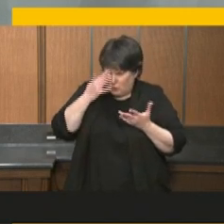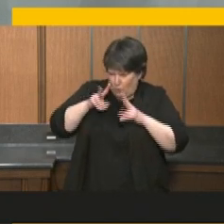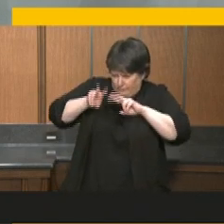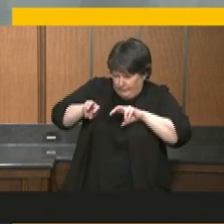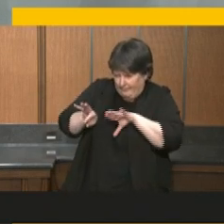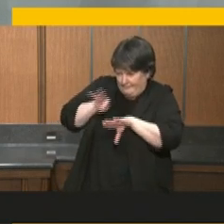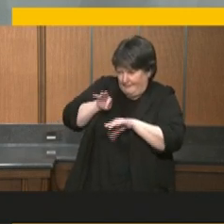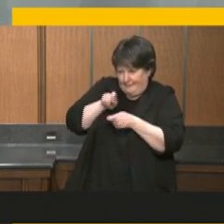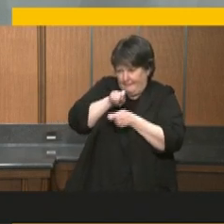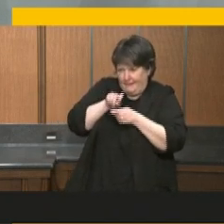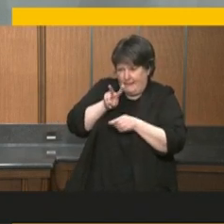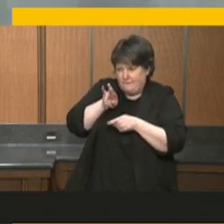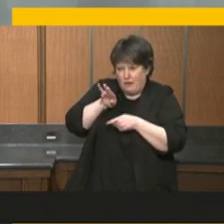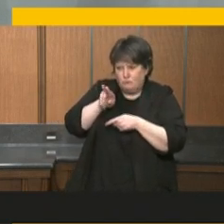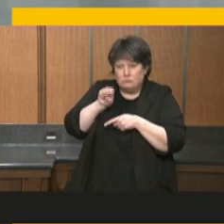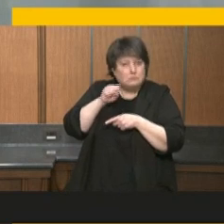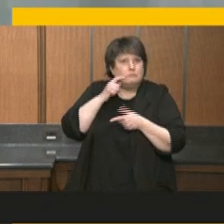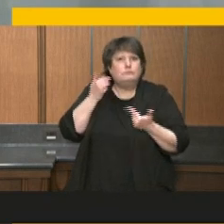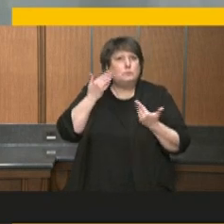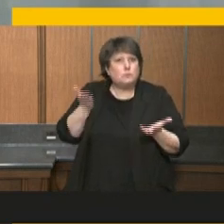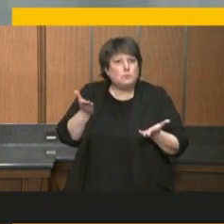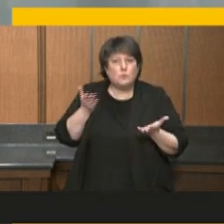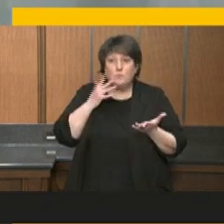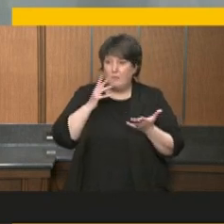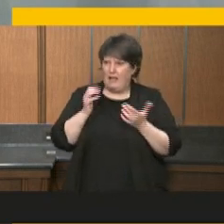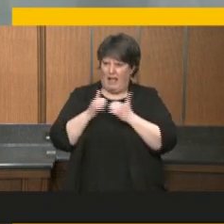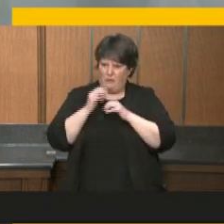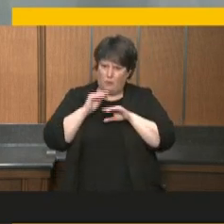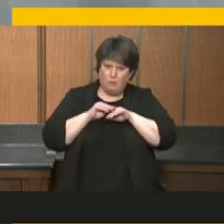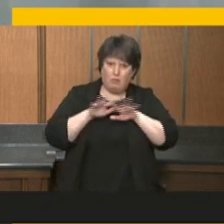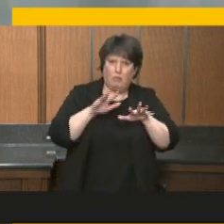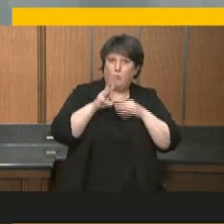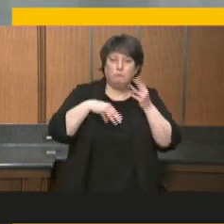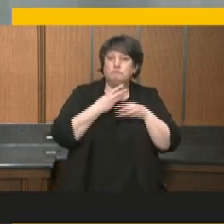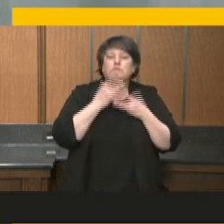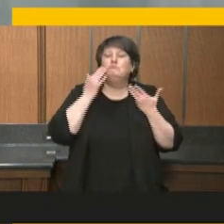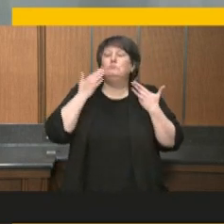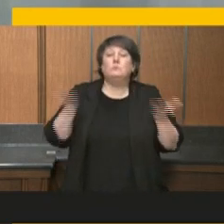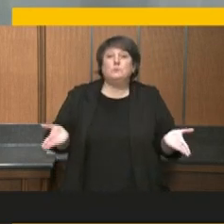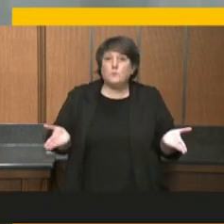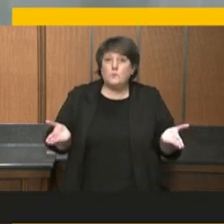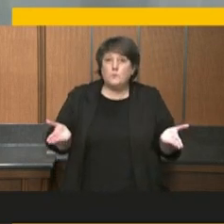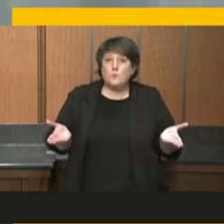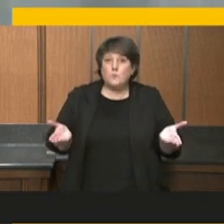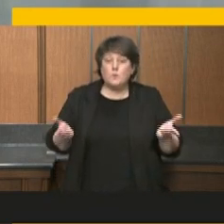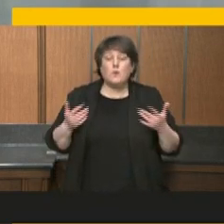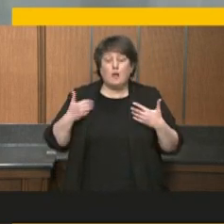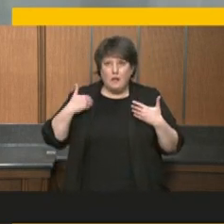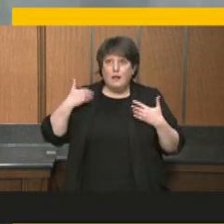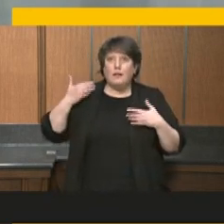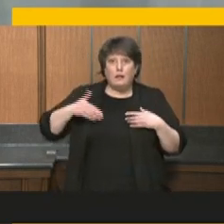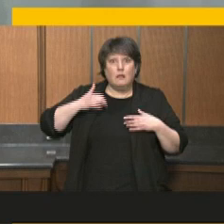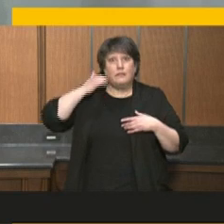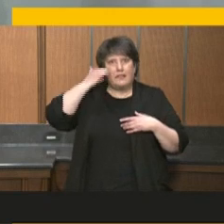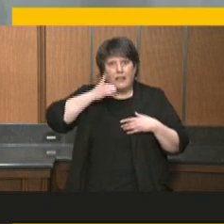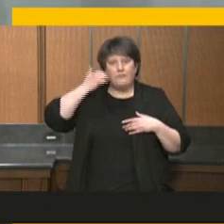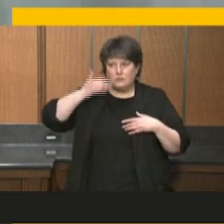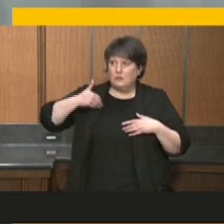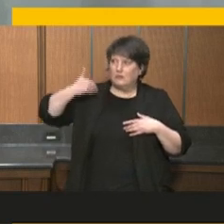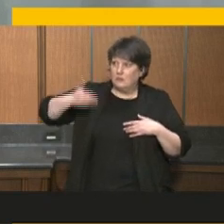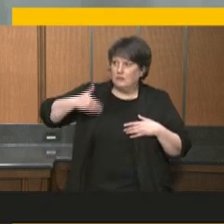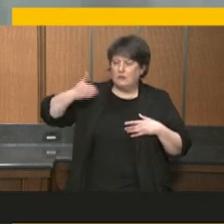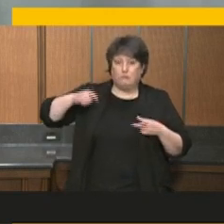it would pose to the world health situation. And so we've been talking every day since then, and of course, so much has